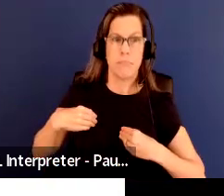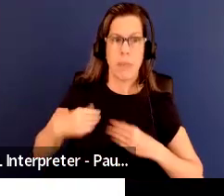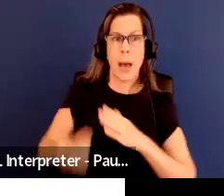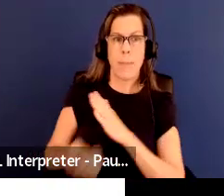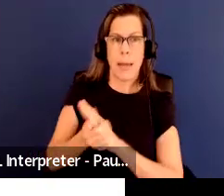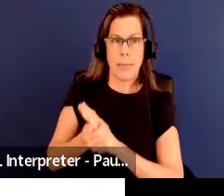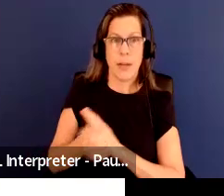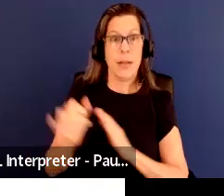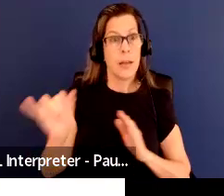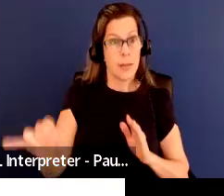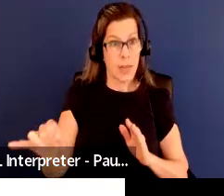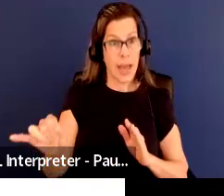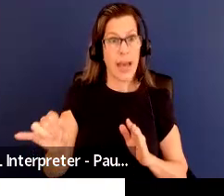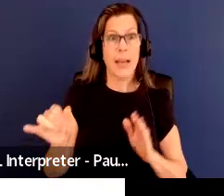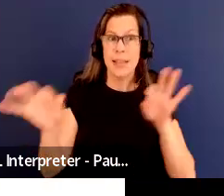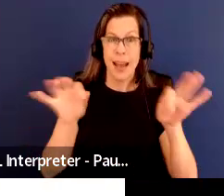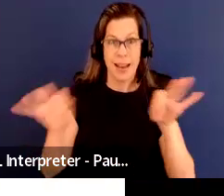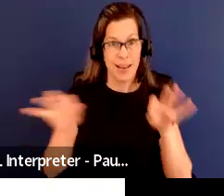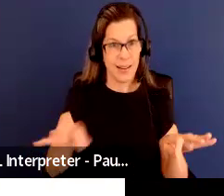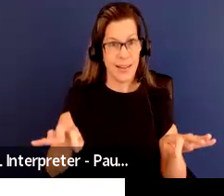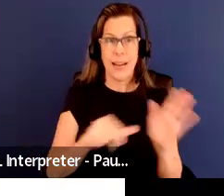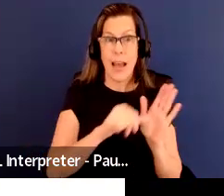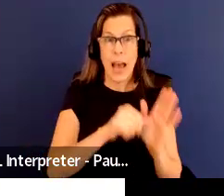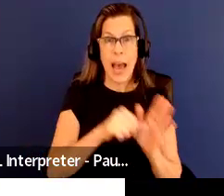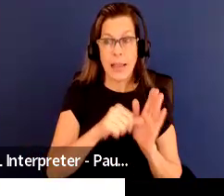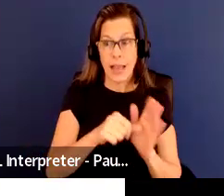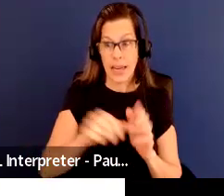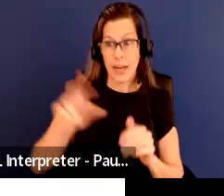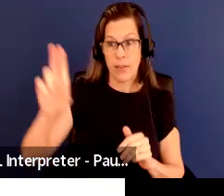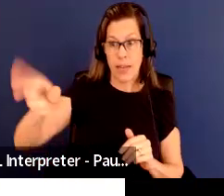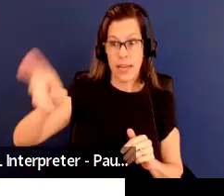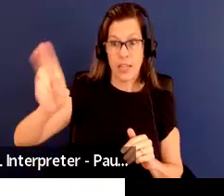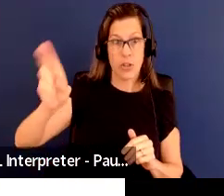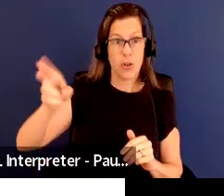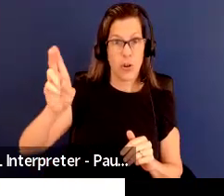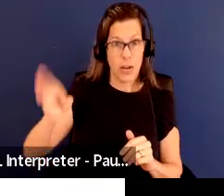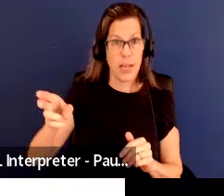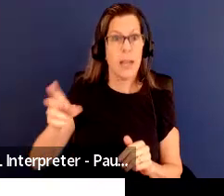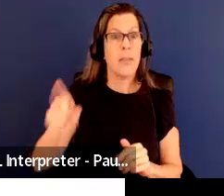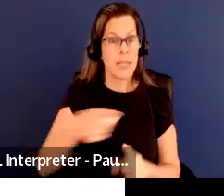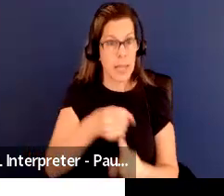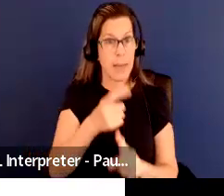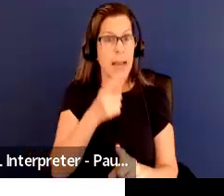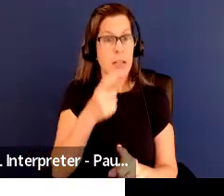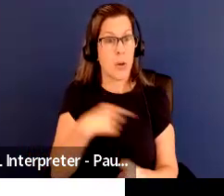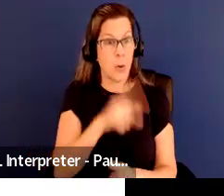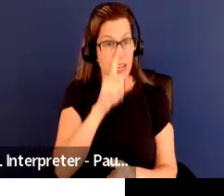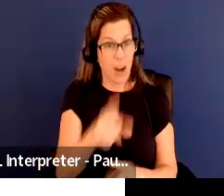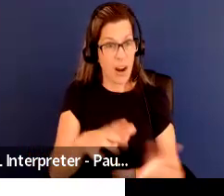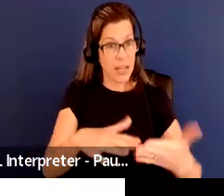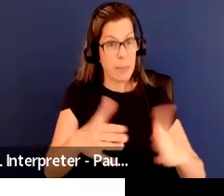So that to highlight just our history and why I wanted it to include it, because this impacts who we are as a community and as a